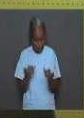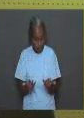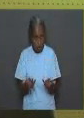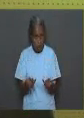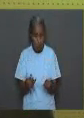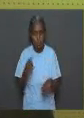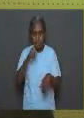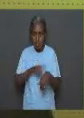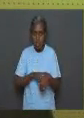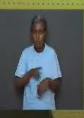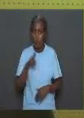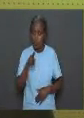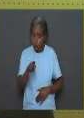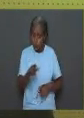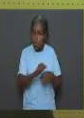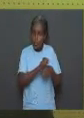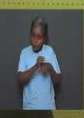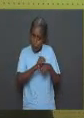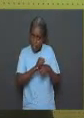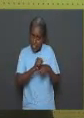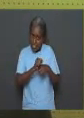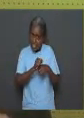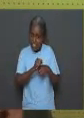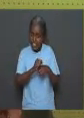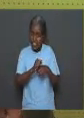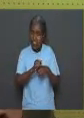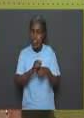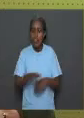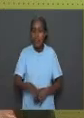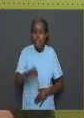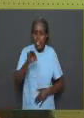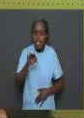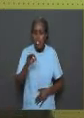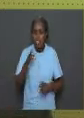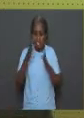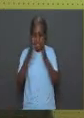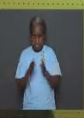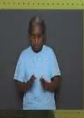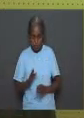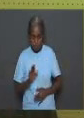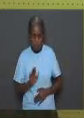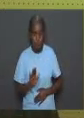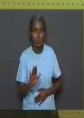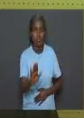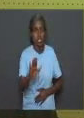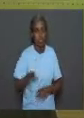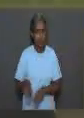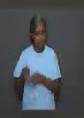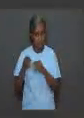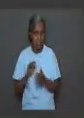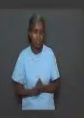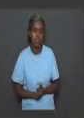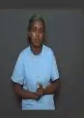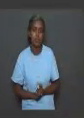is time for you to practice finding the determinant for yourselves, students.